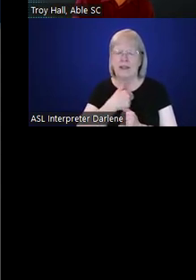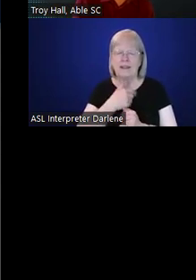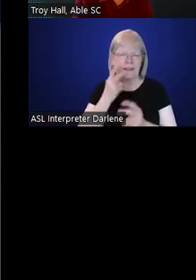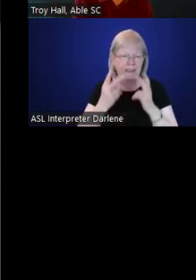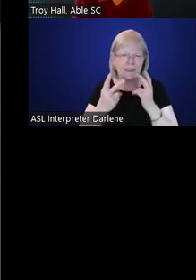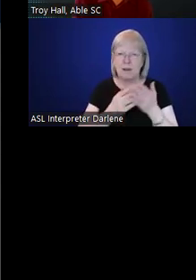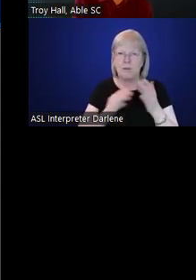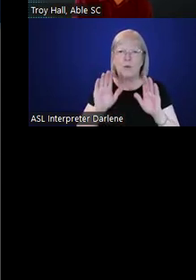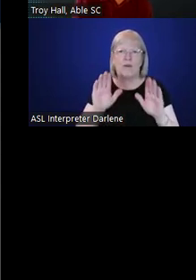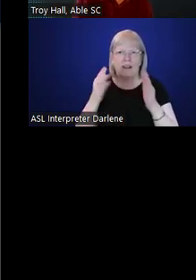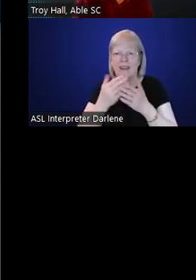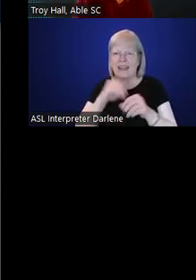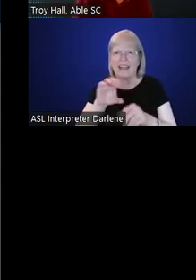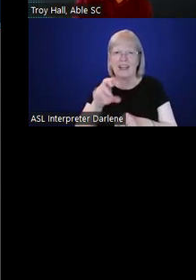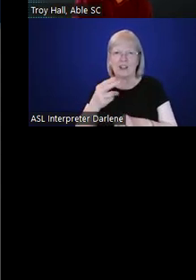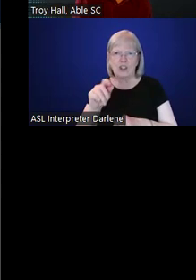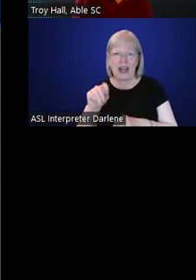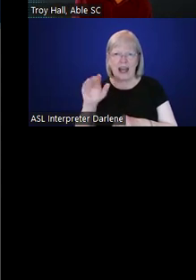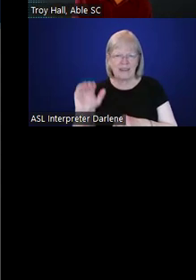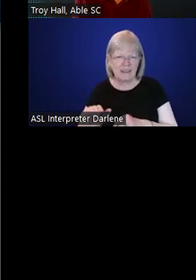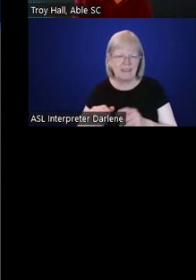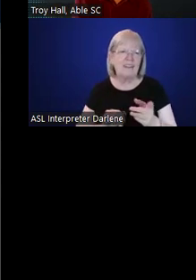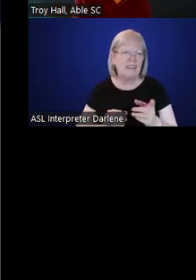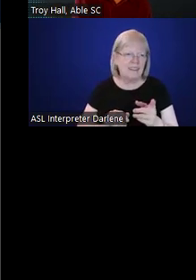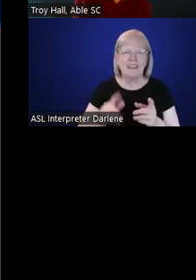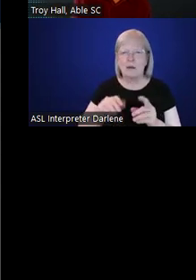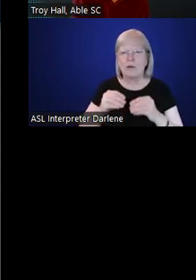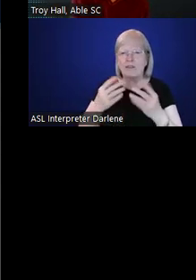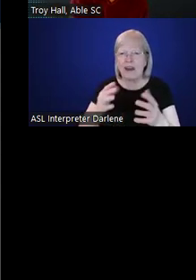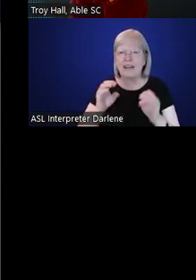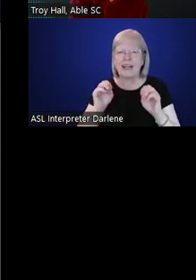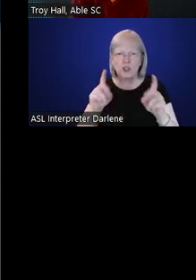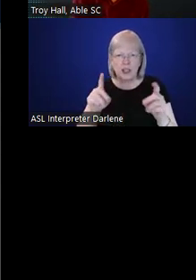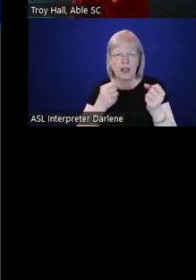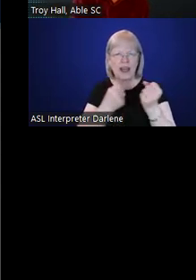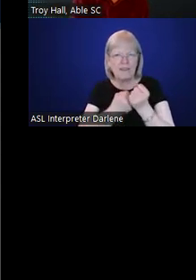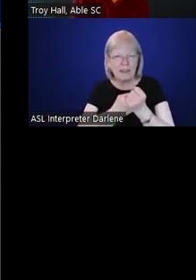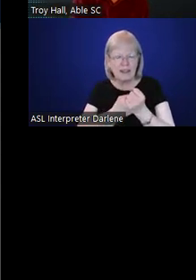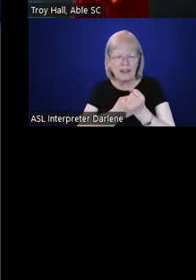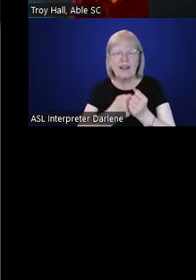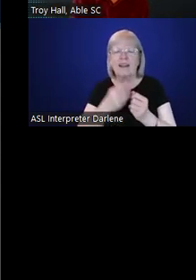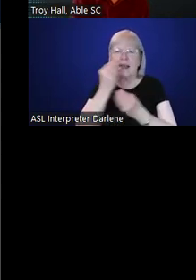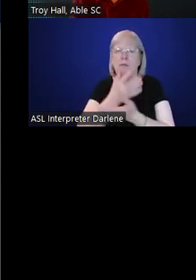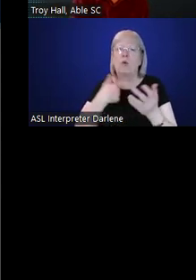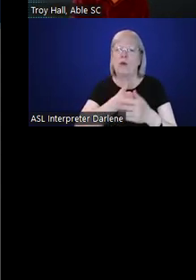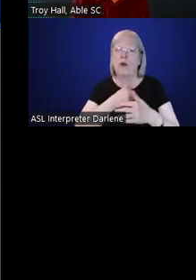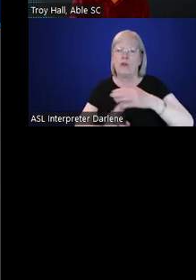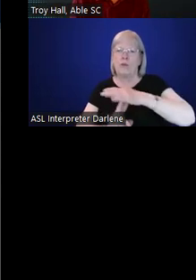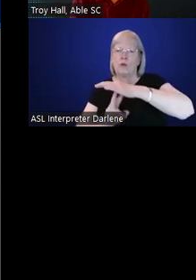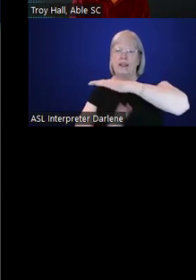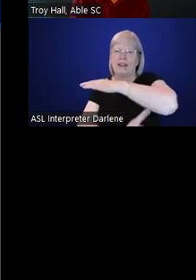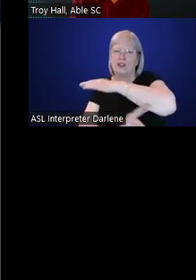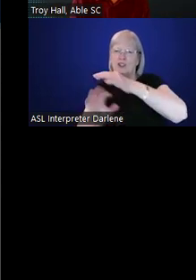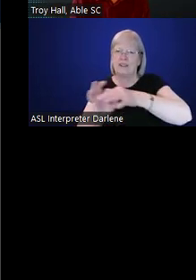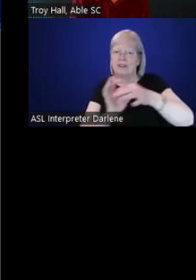it. That's why you provide educational advocacy, represent, the bridge between parents and the schools. I like that. I